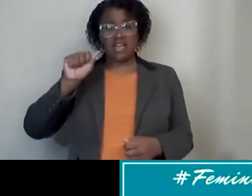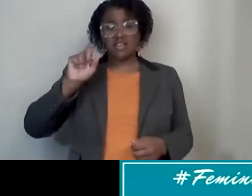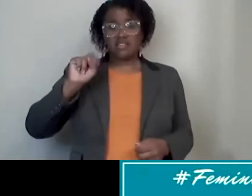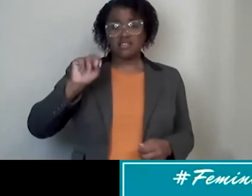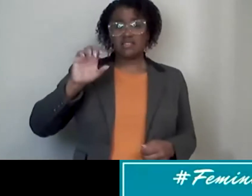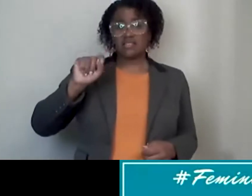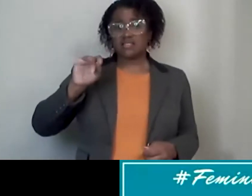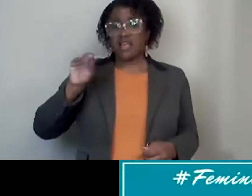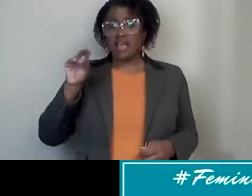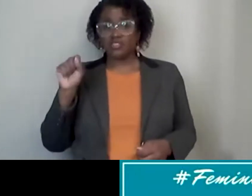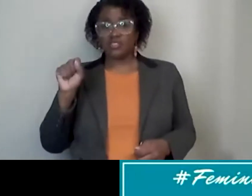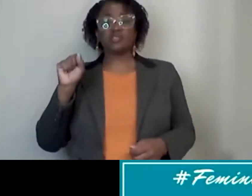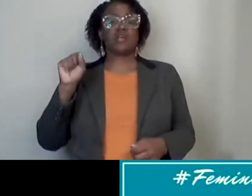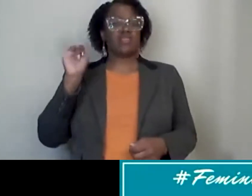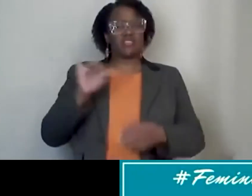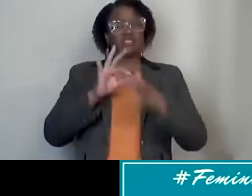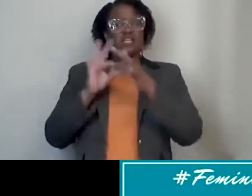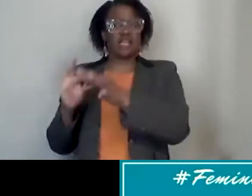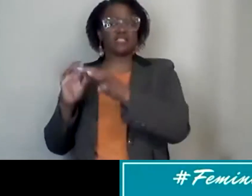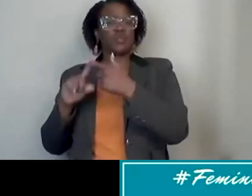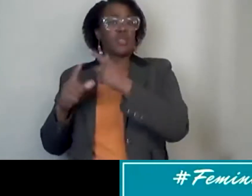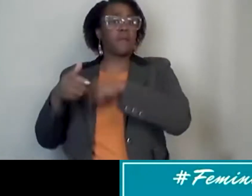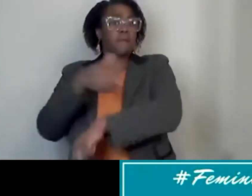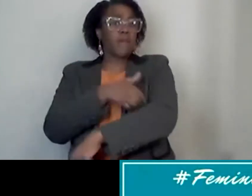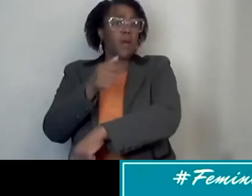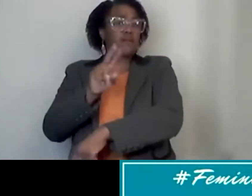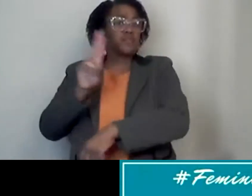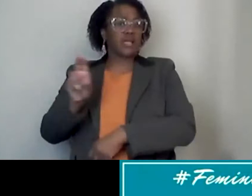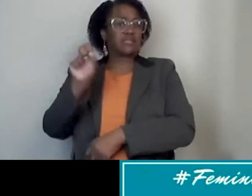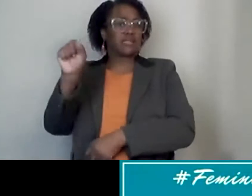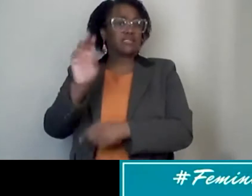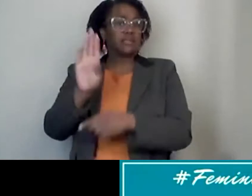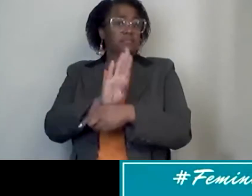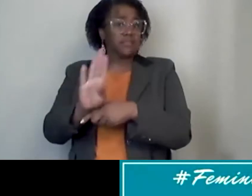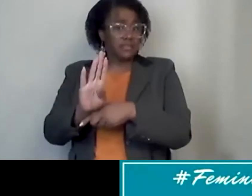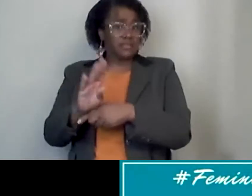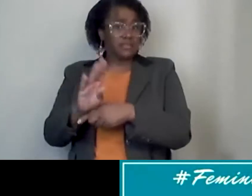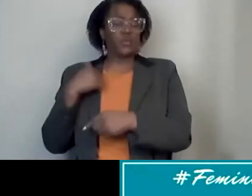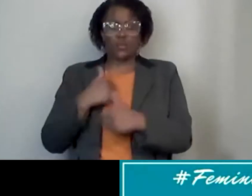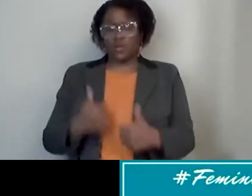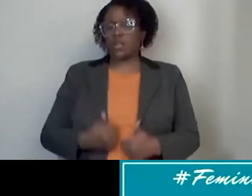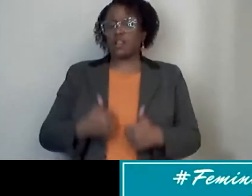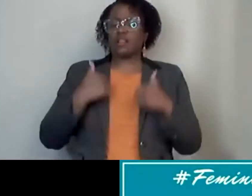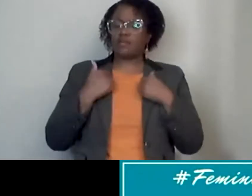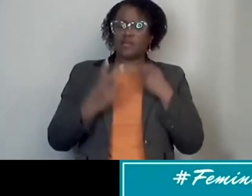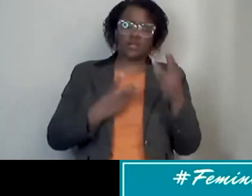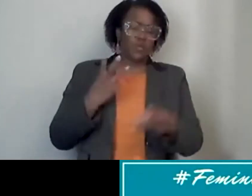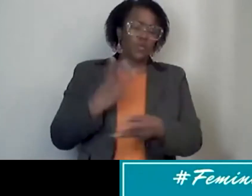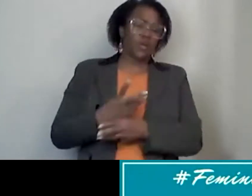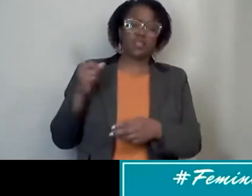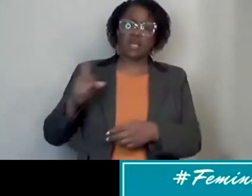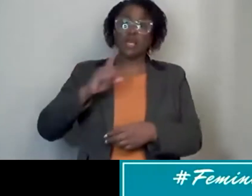to the power of US corporations. And while we all know that we are living in a world that is captured